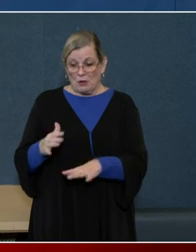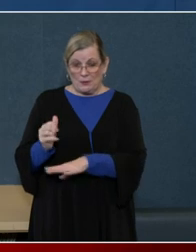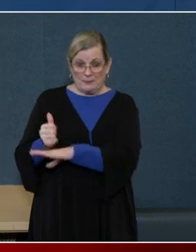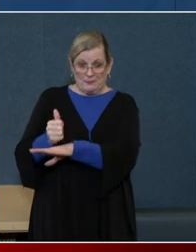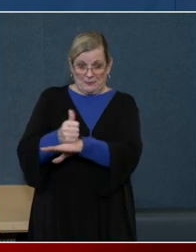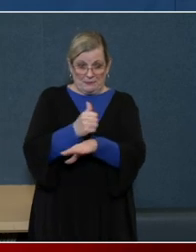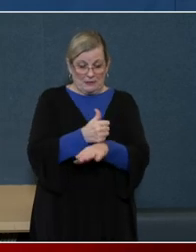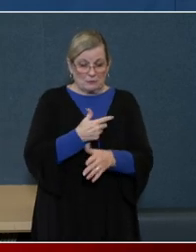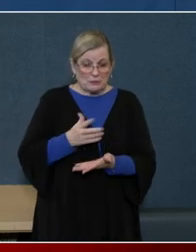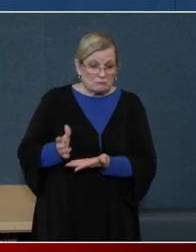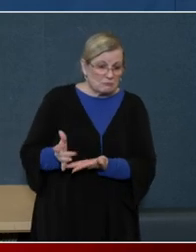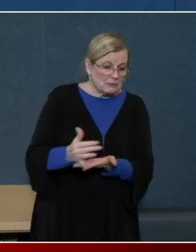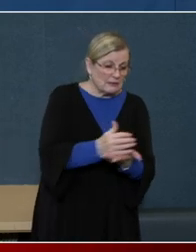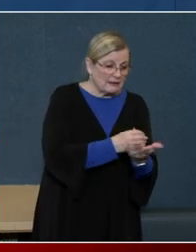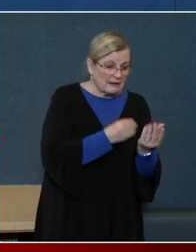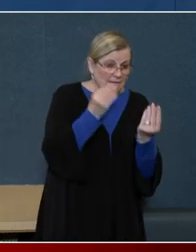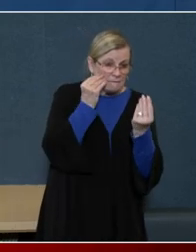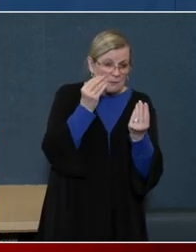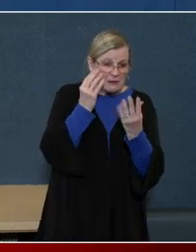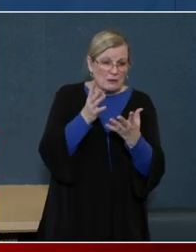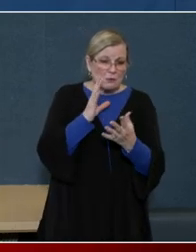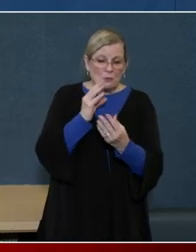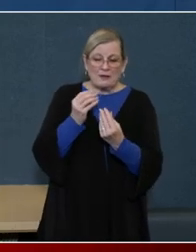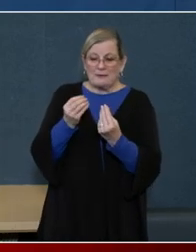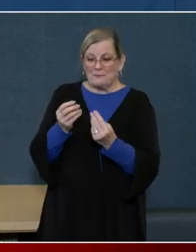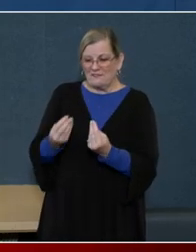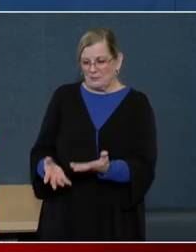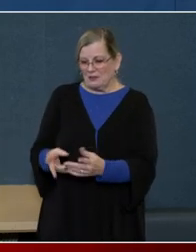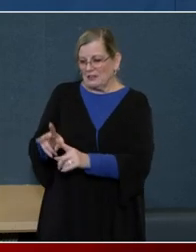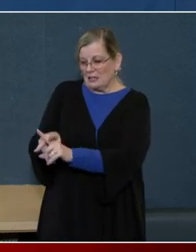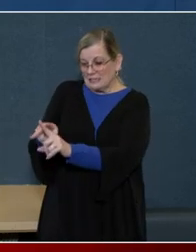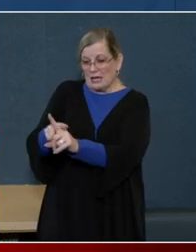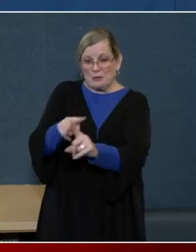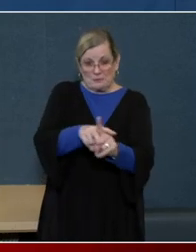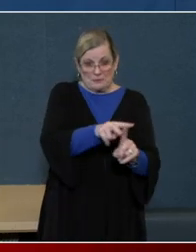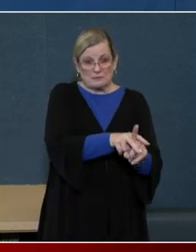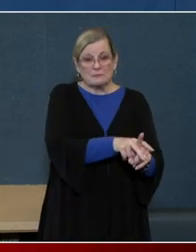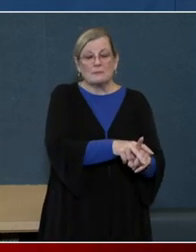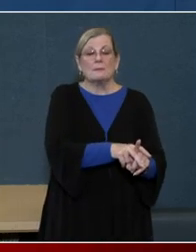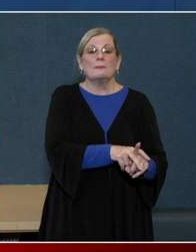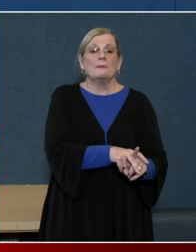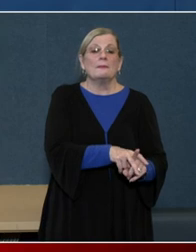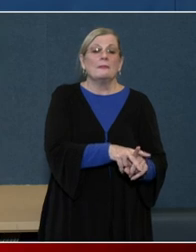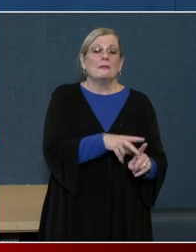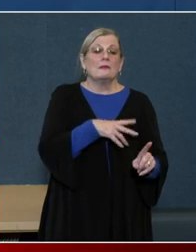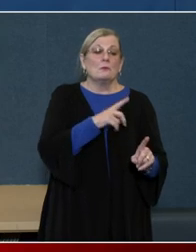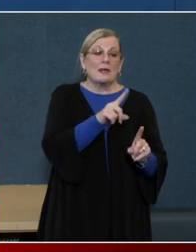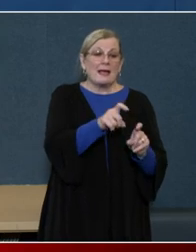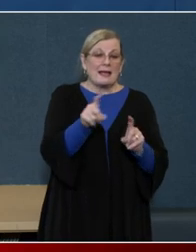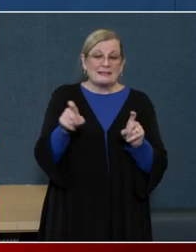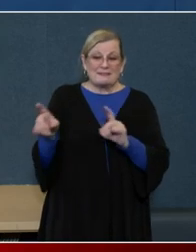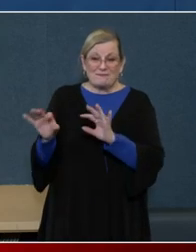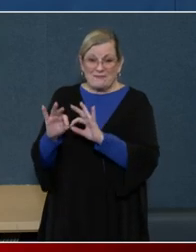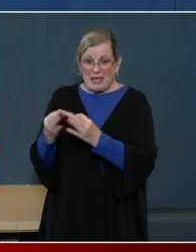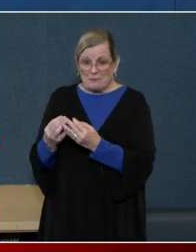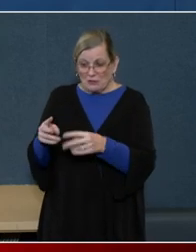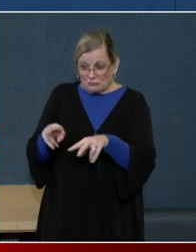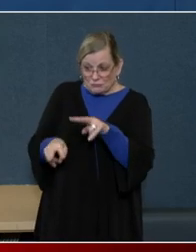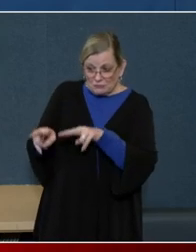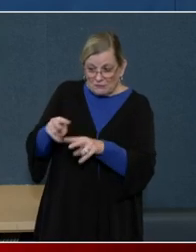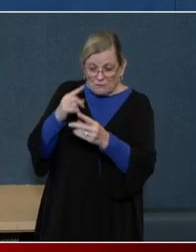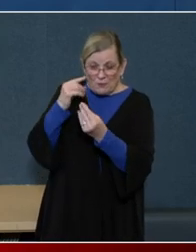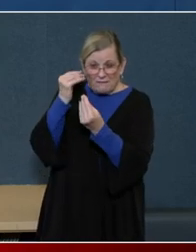we'll provide assignments back out to staff. We're asking families to be on the lookout for information